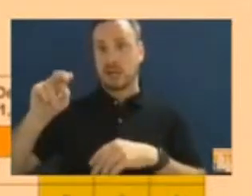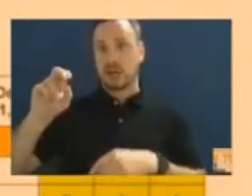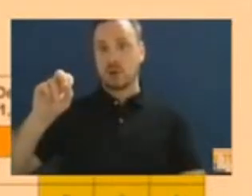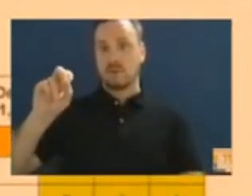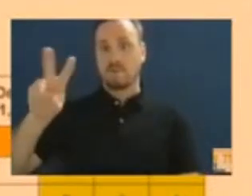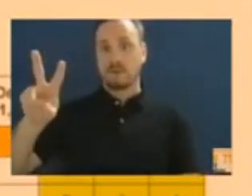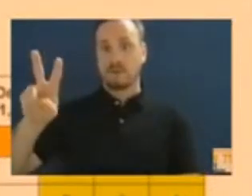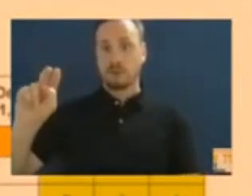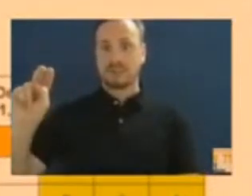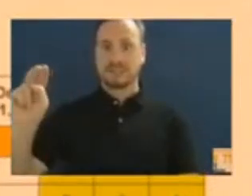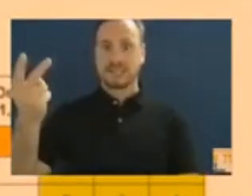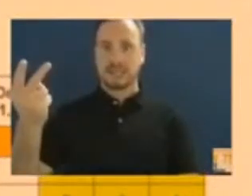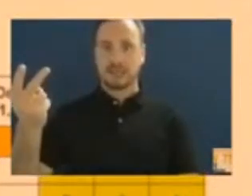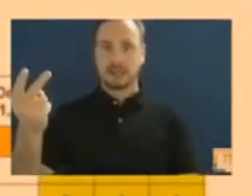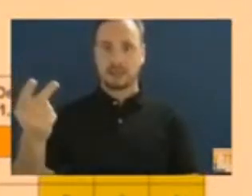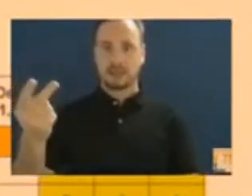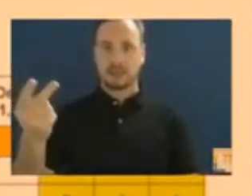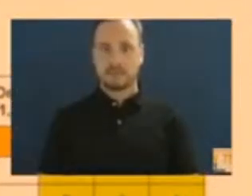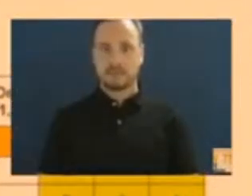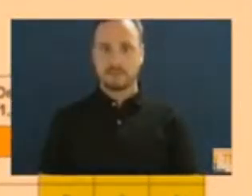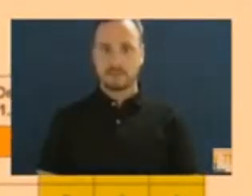2nd.